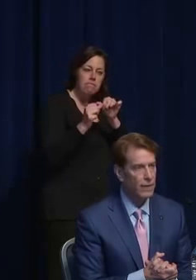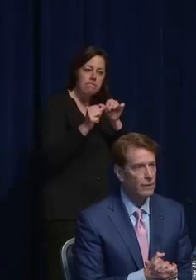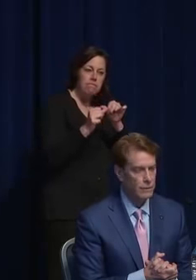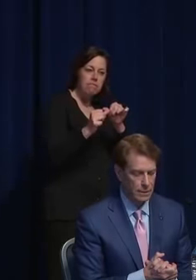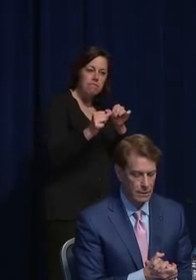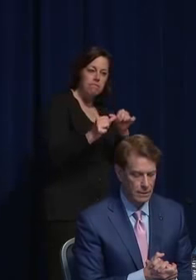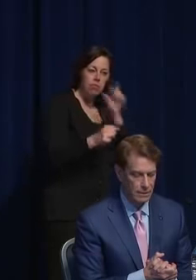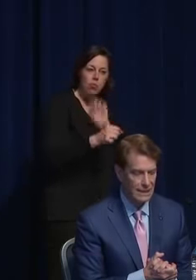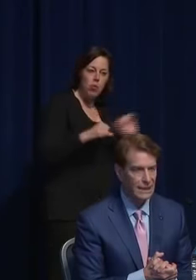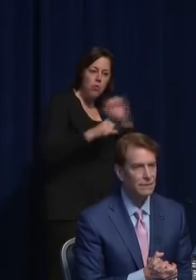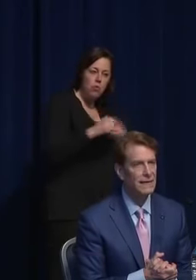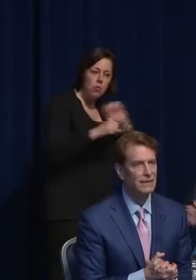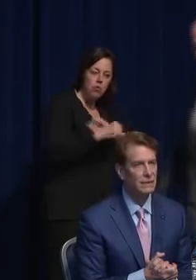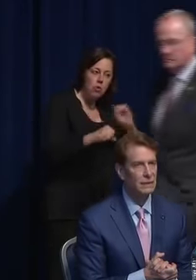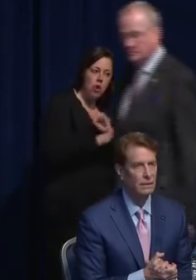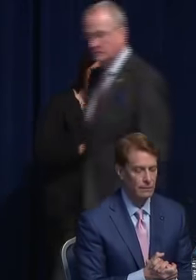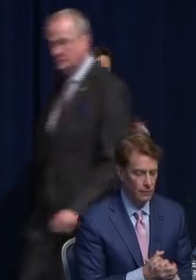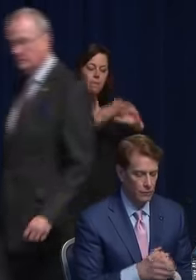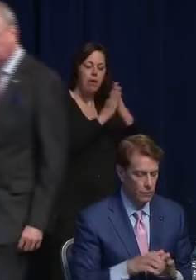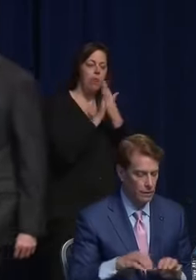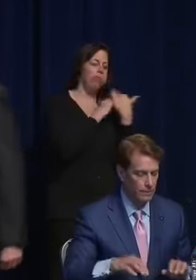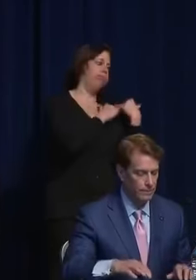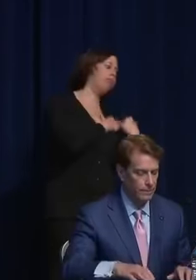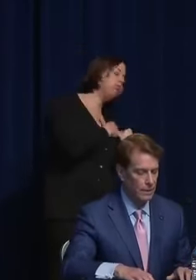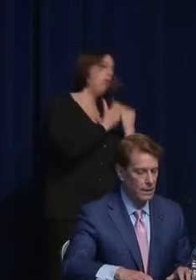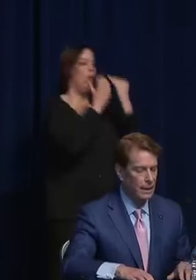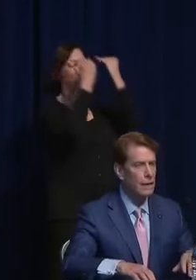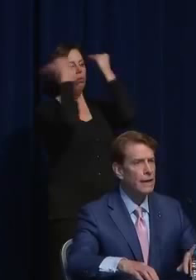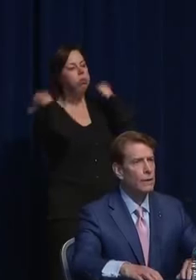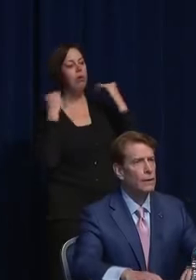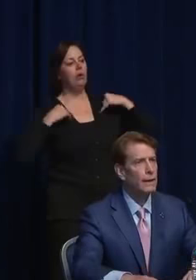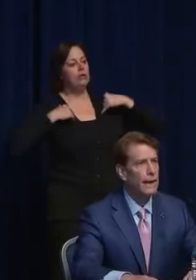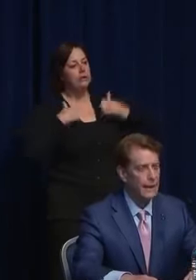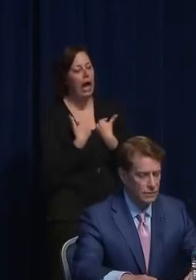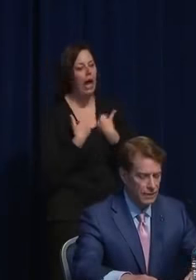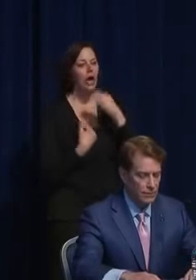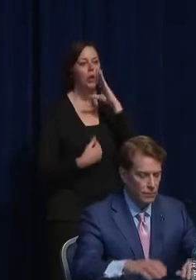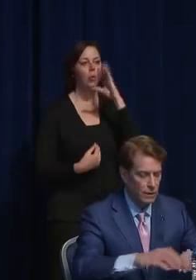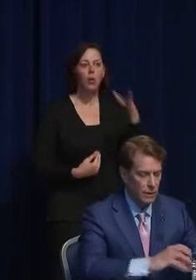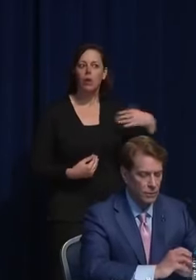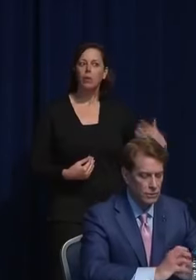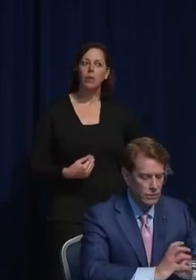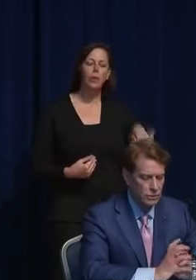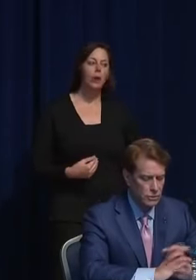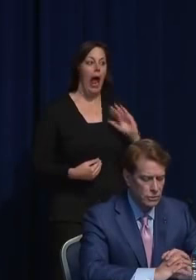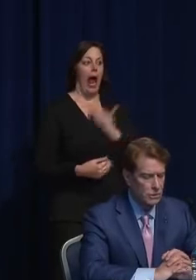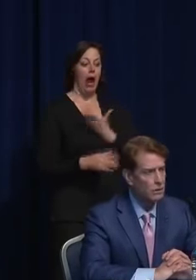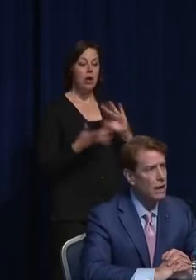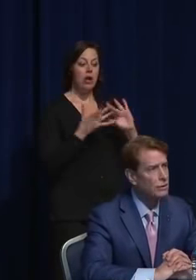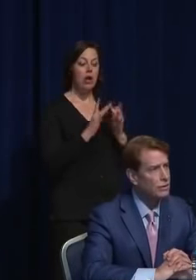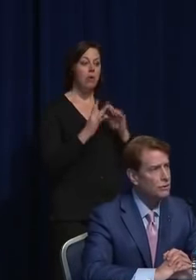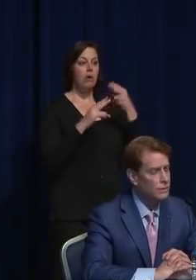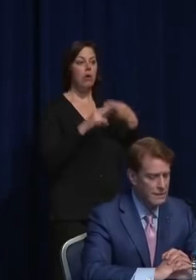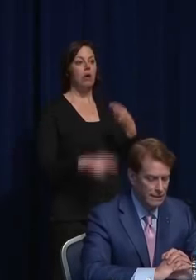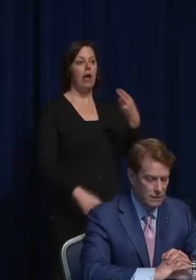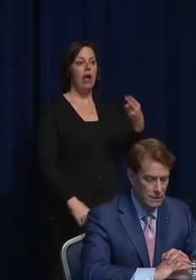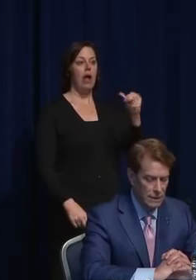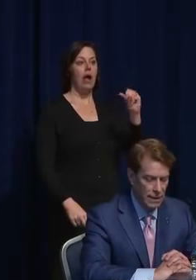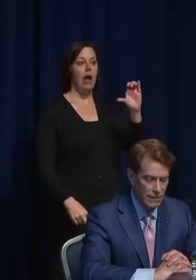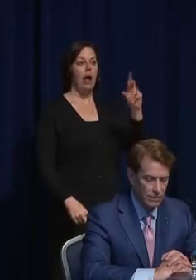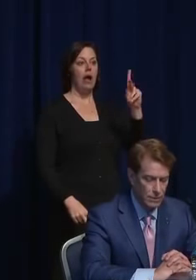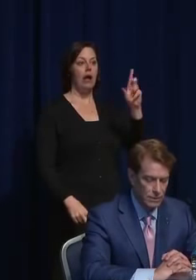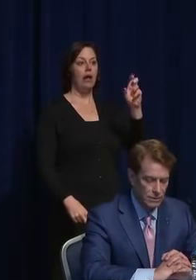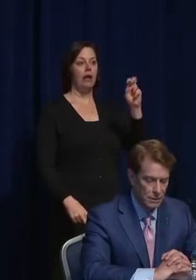we've never seen them tested before. In our network at Hackensack Meridian, which is New Jersey's largest with